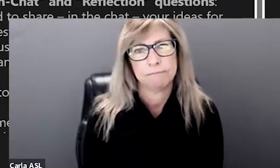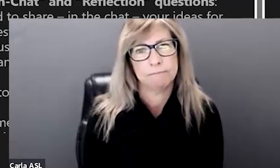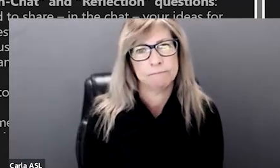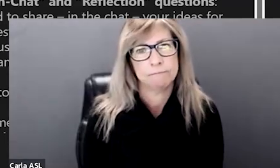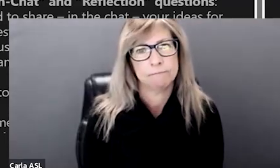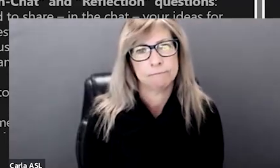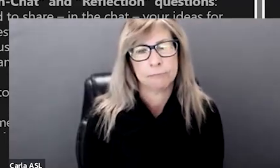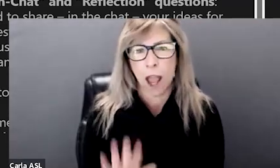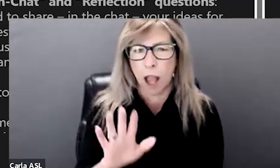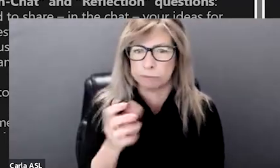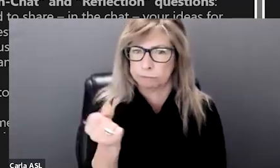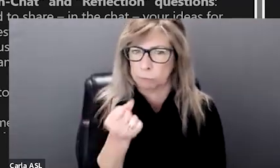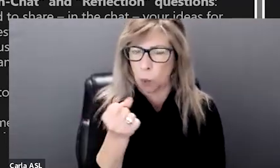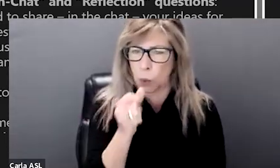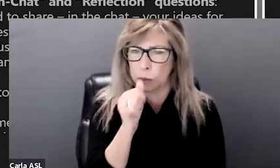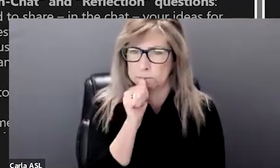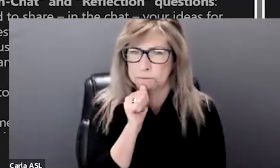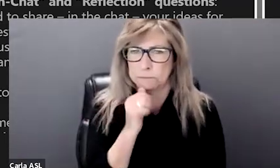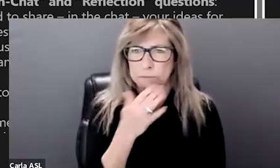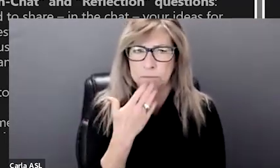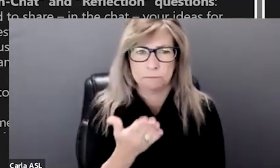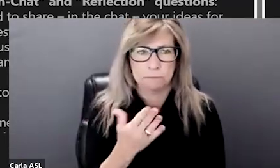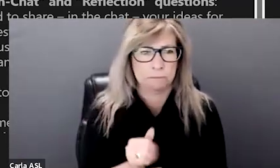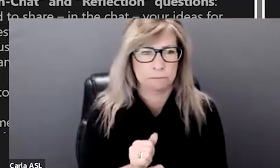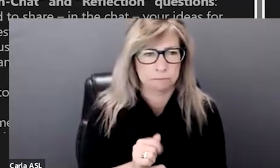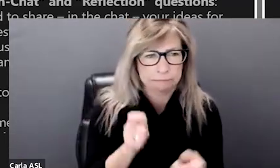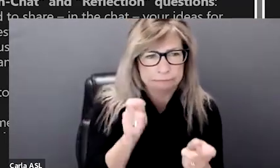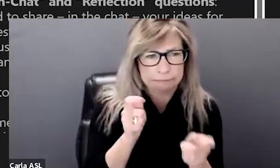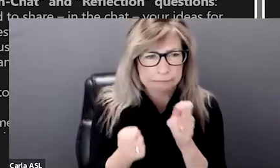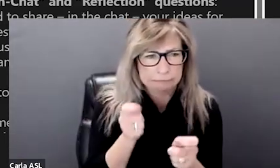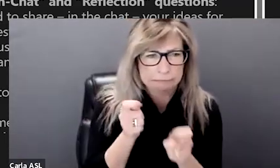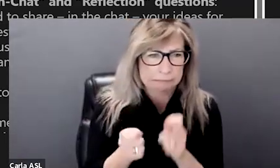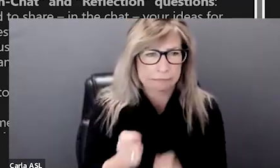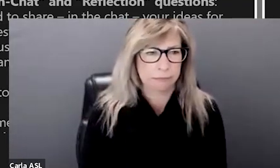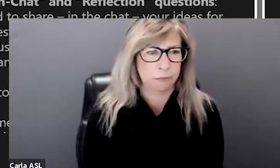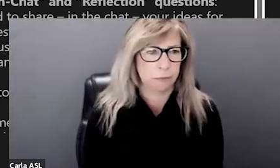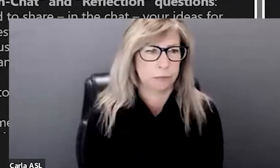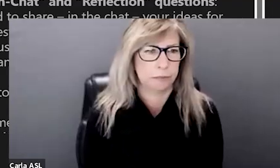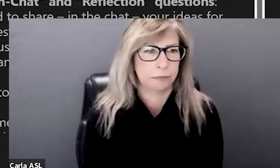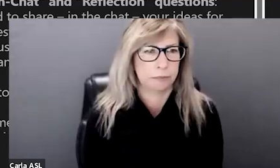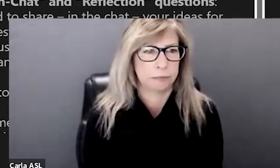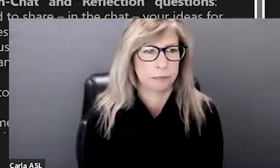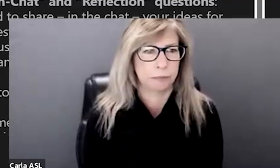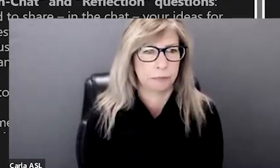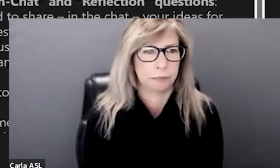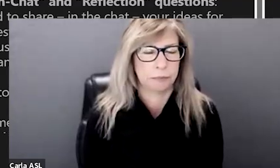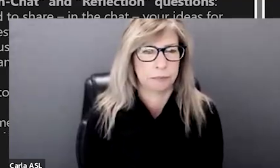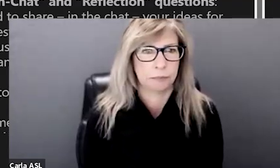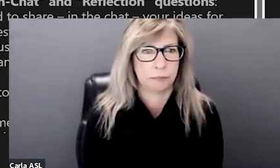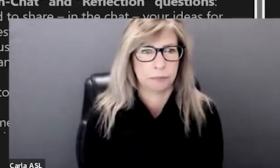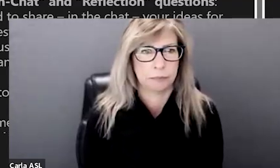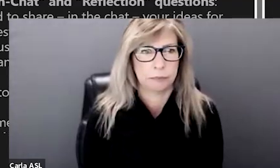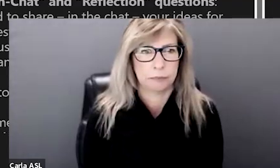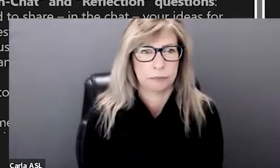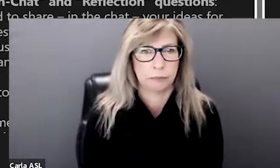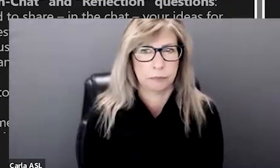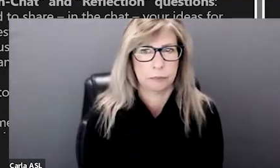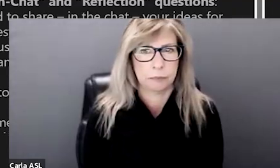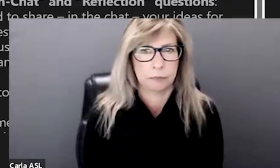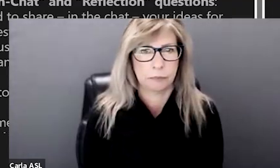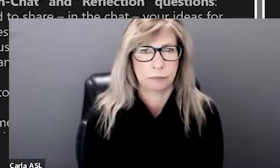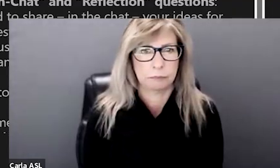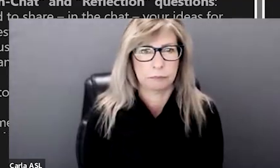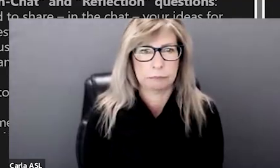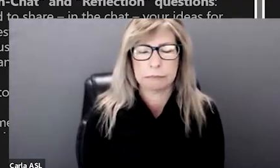Please hold. Do, do, do, do, do. Okay, do you see the presenter view or just the